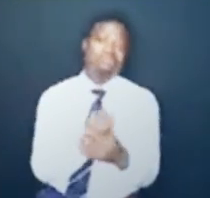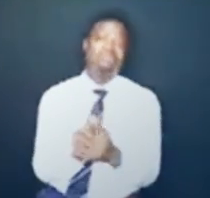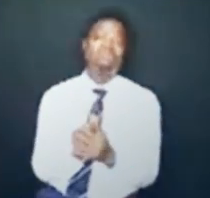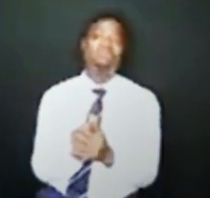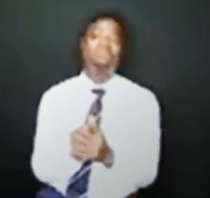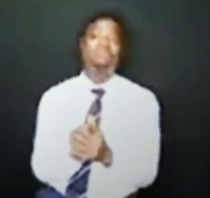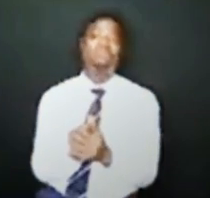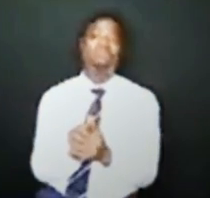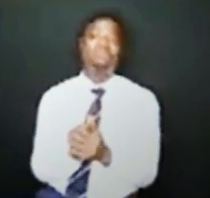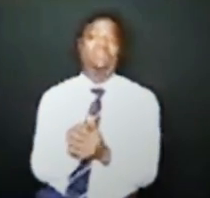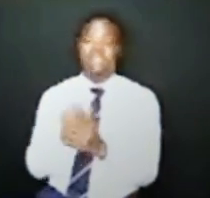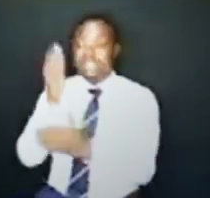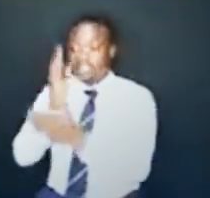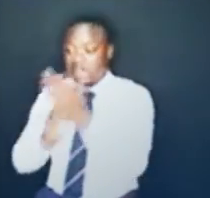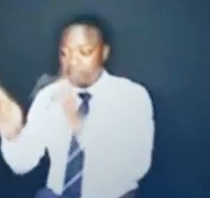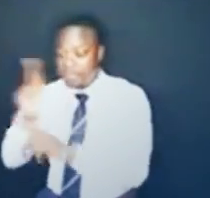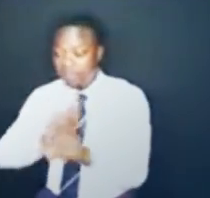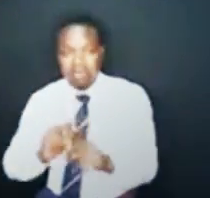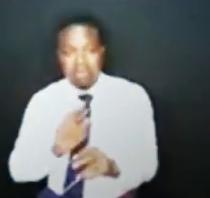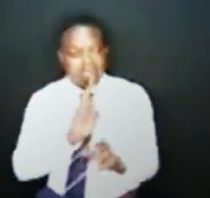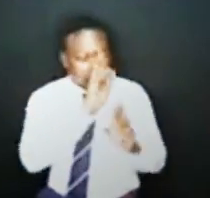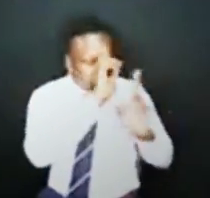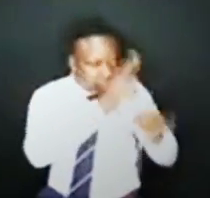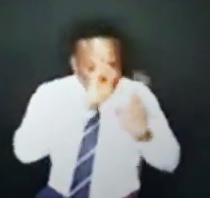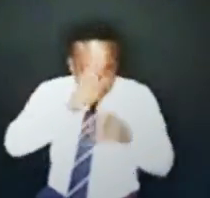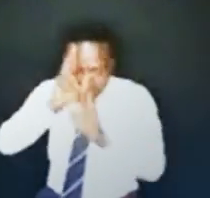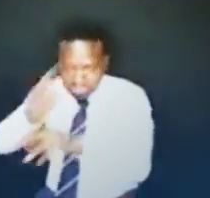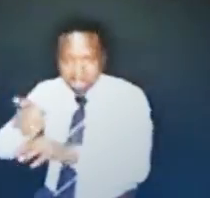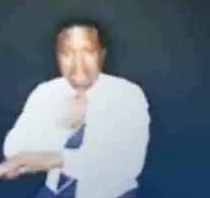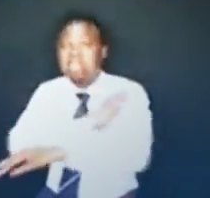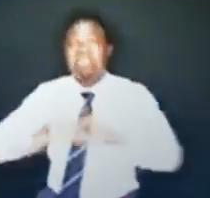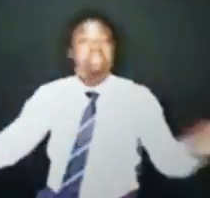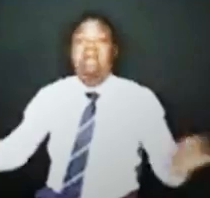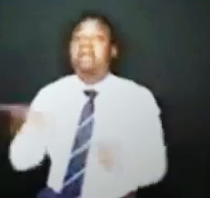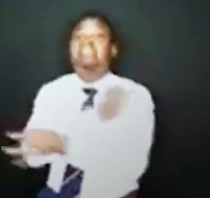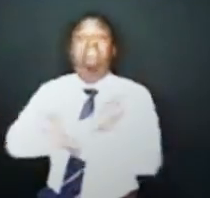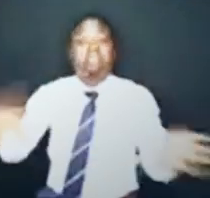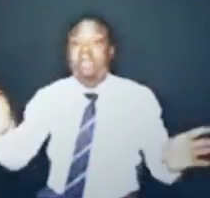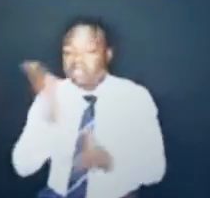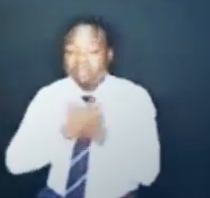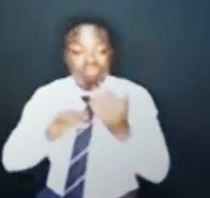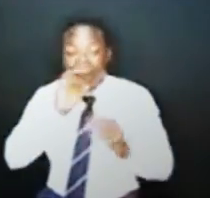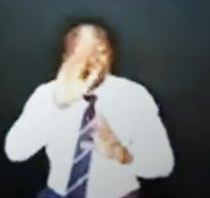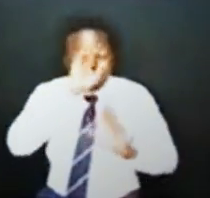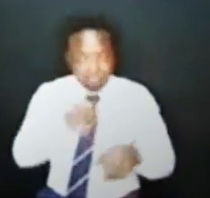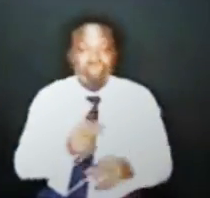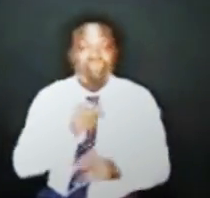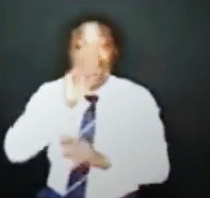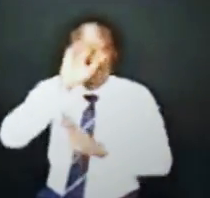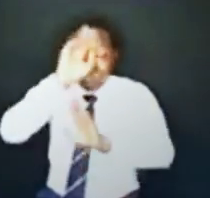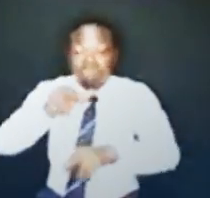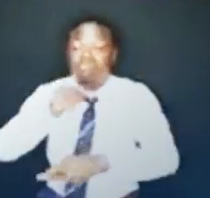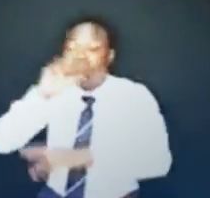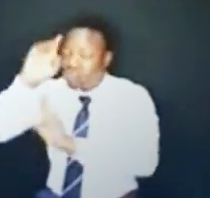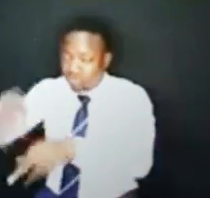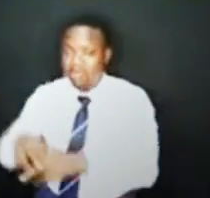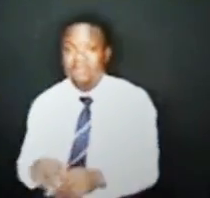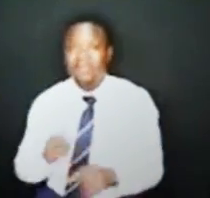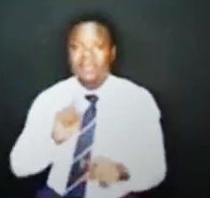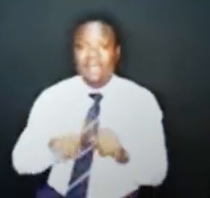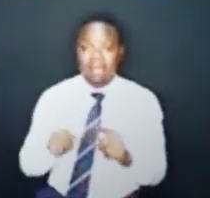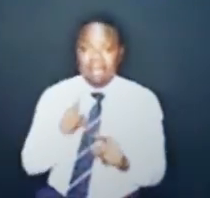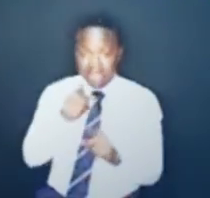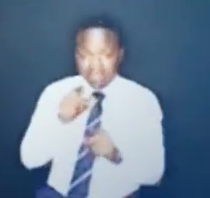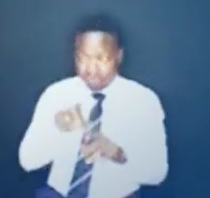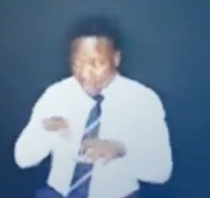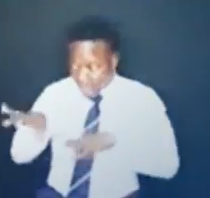people do not respect anyone. But there are certain people that when you are dealing with them,